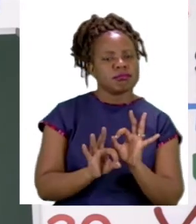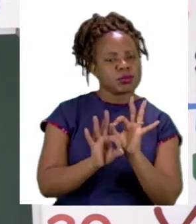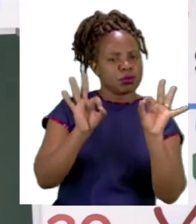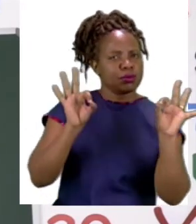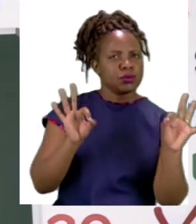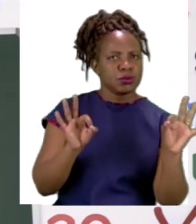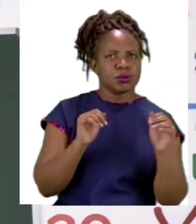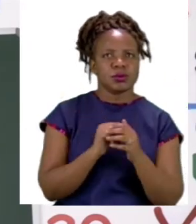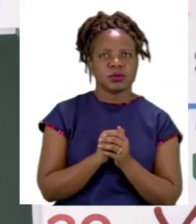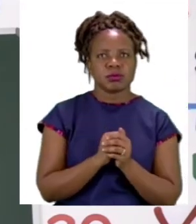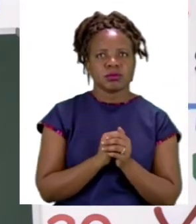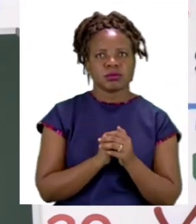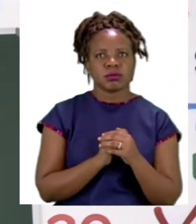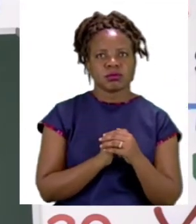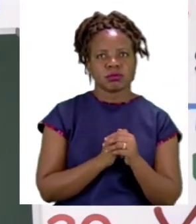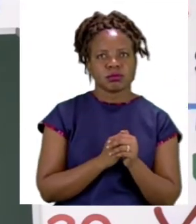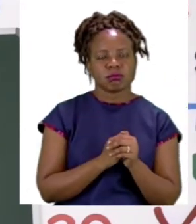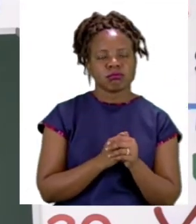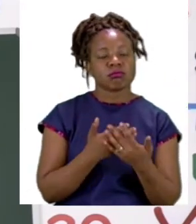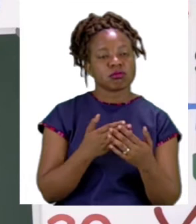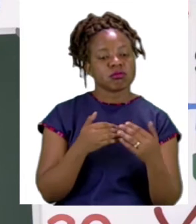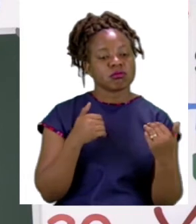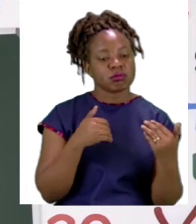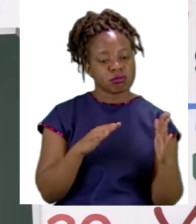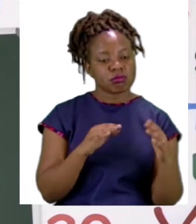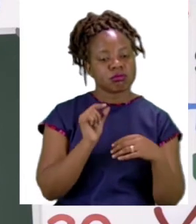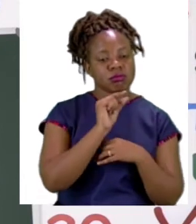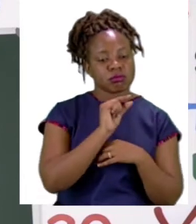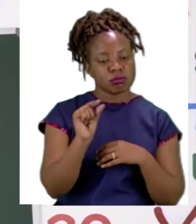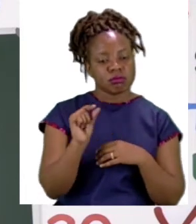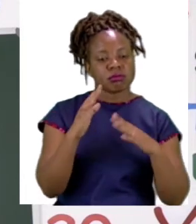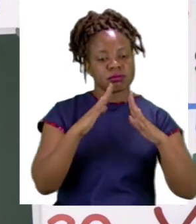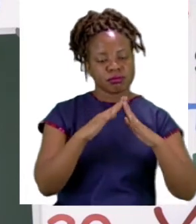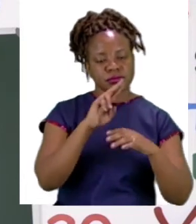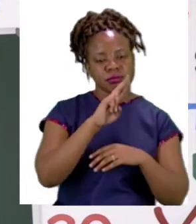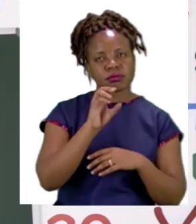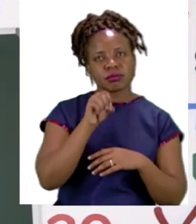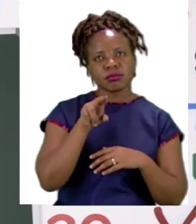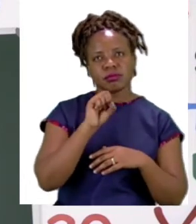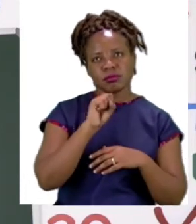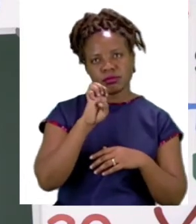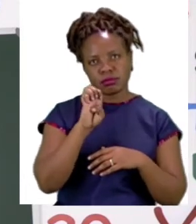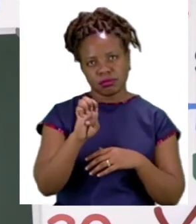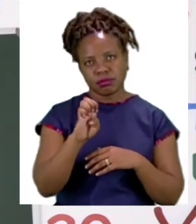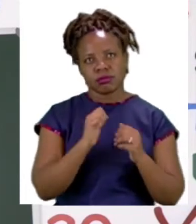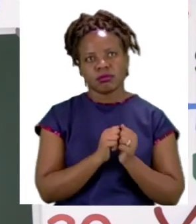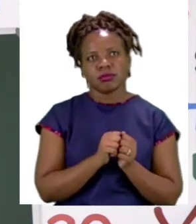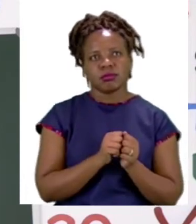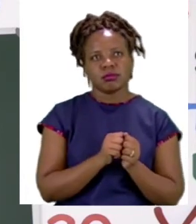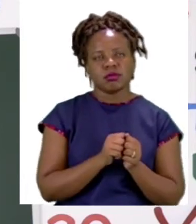the word house from our vocabulary words. So you need to start with our house